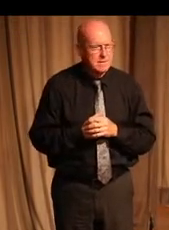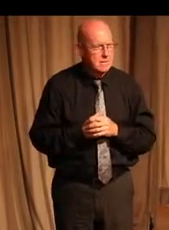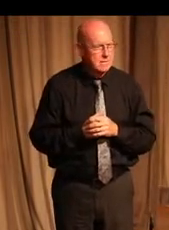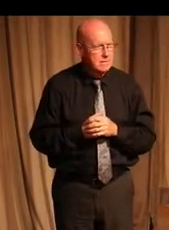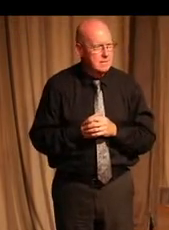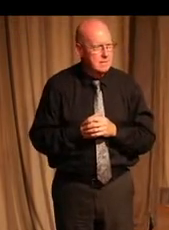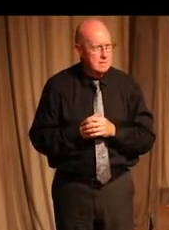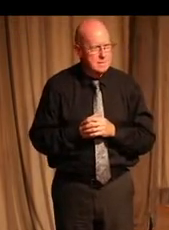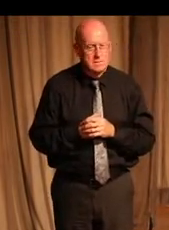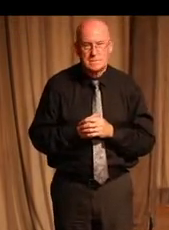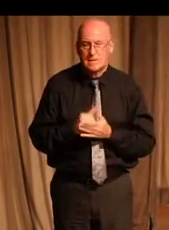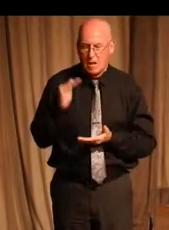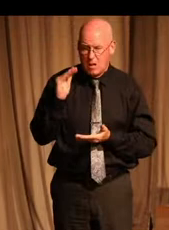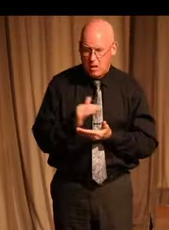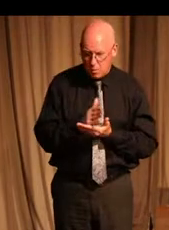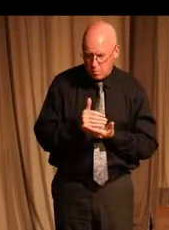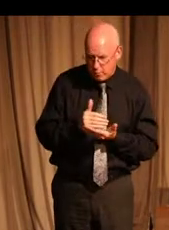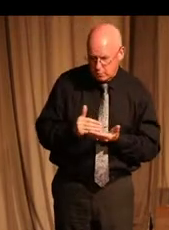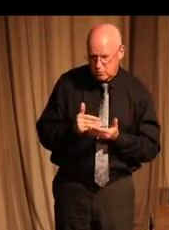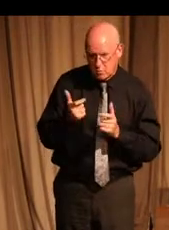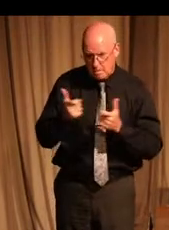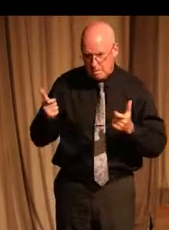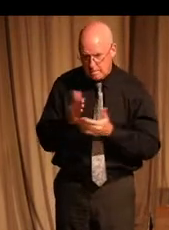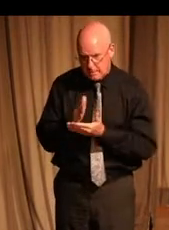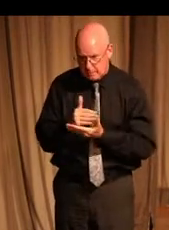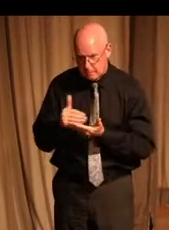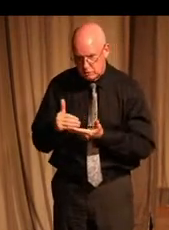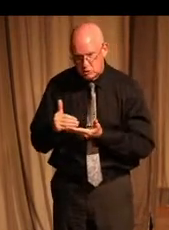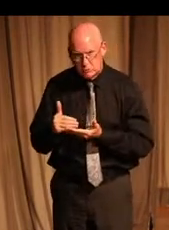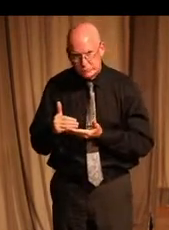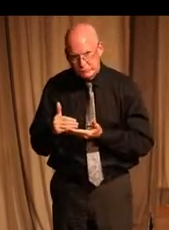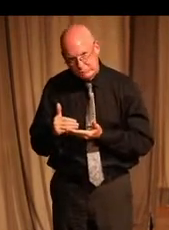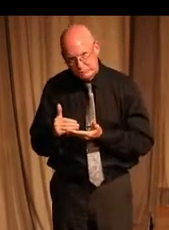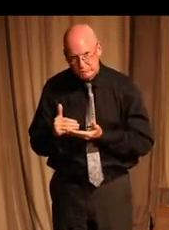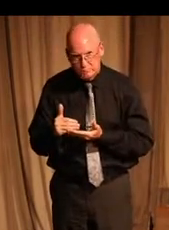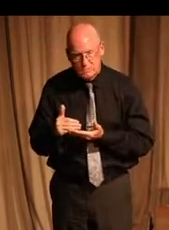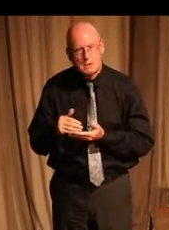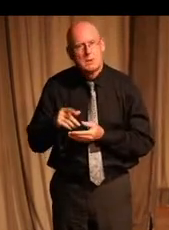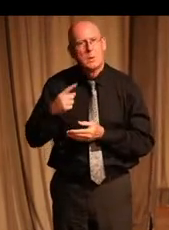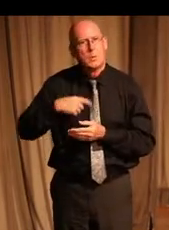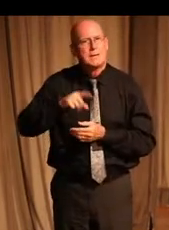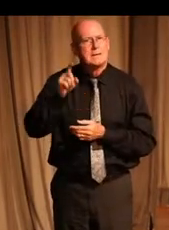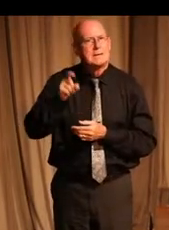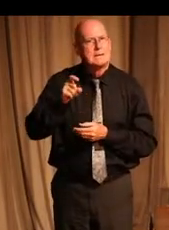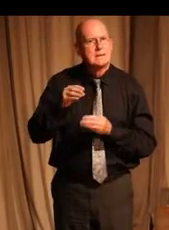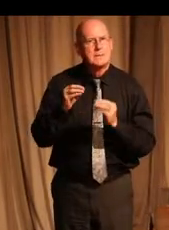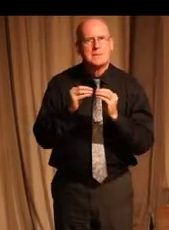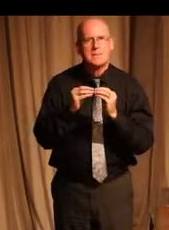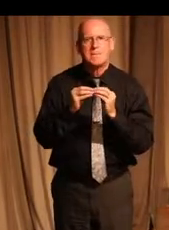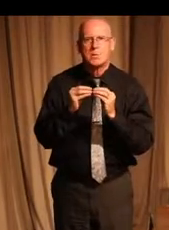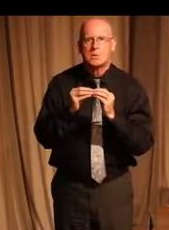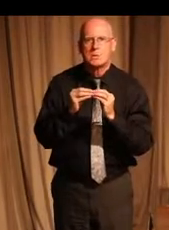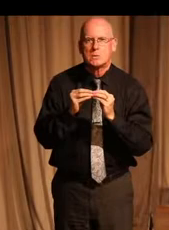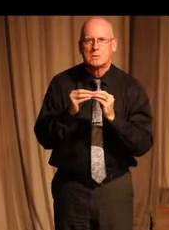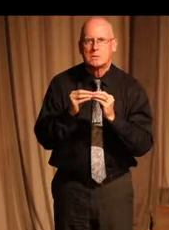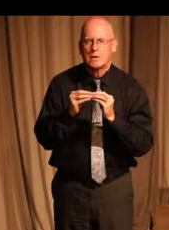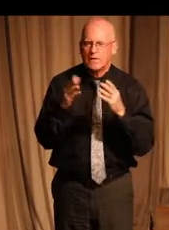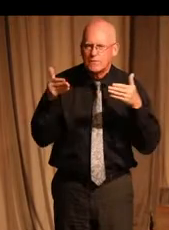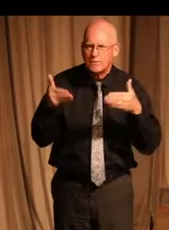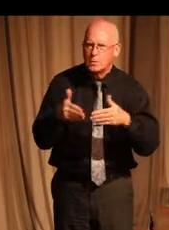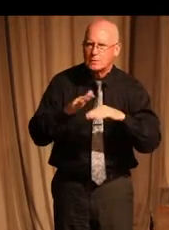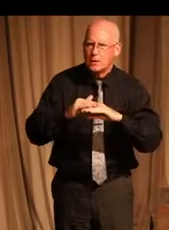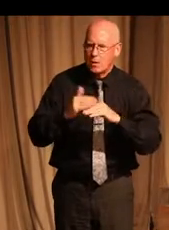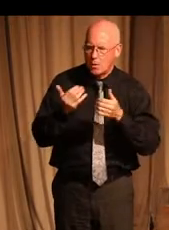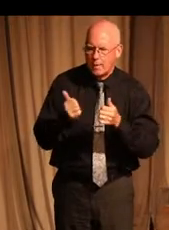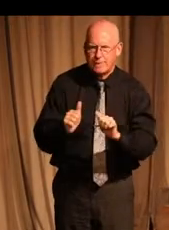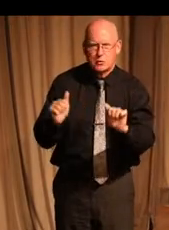Low budget as opposed to big budget. I think we just need to be much more concerted in our